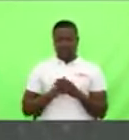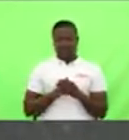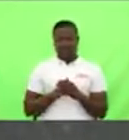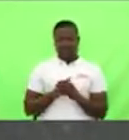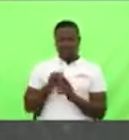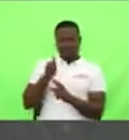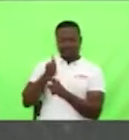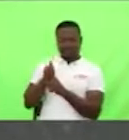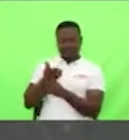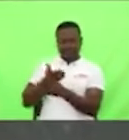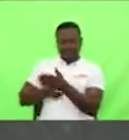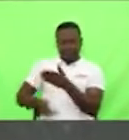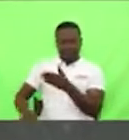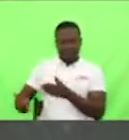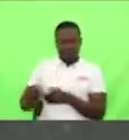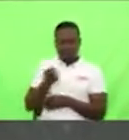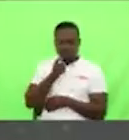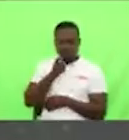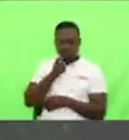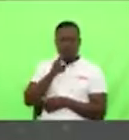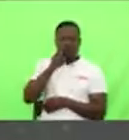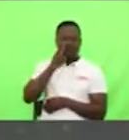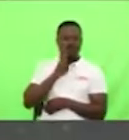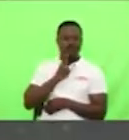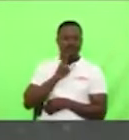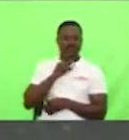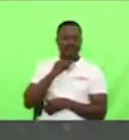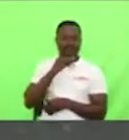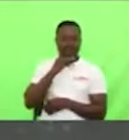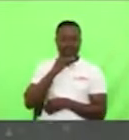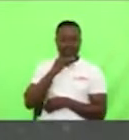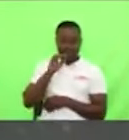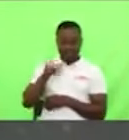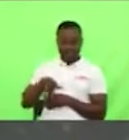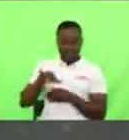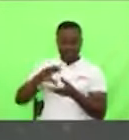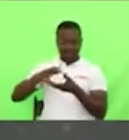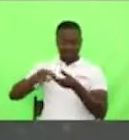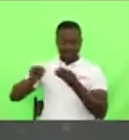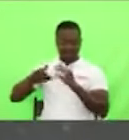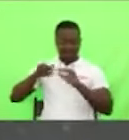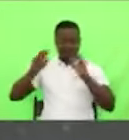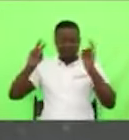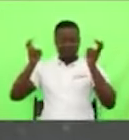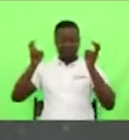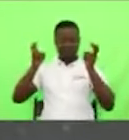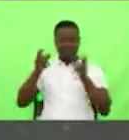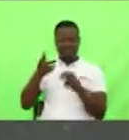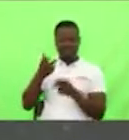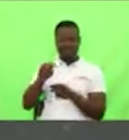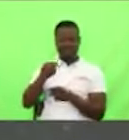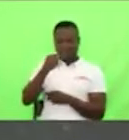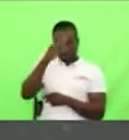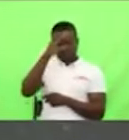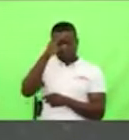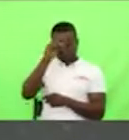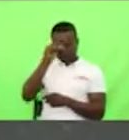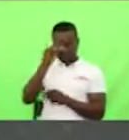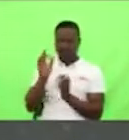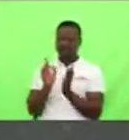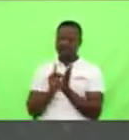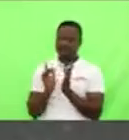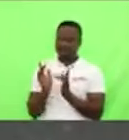was born by a virgin. And I titled that message, The Man Jesus. And then I